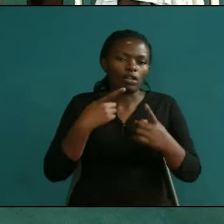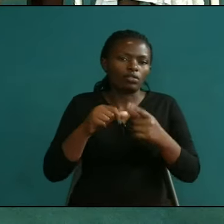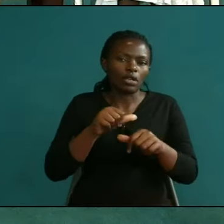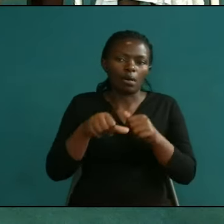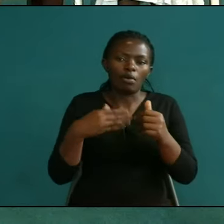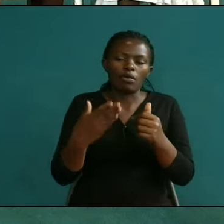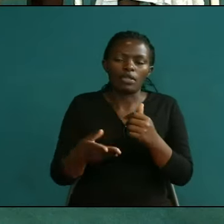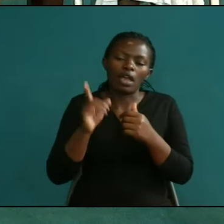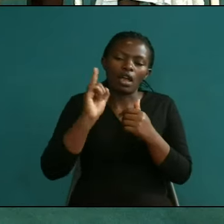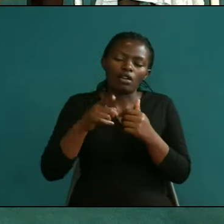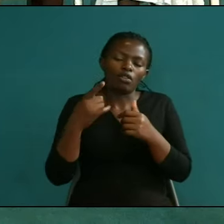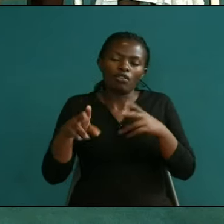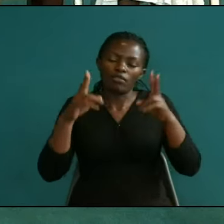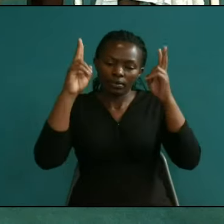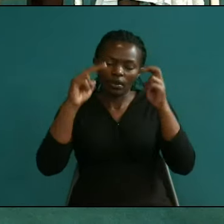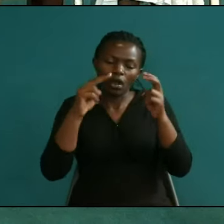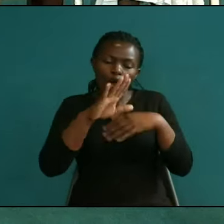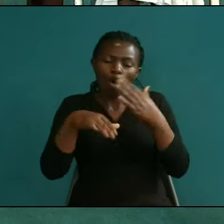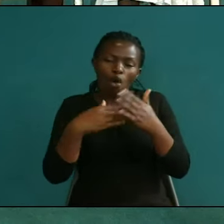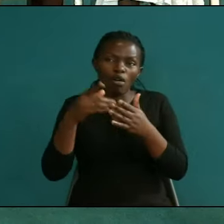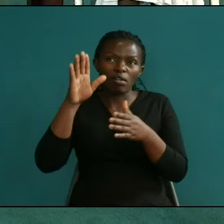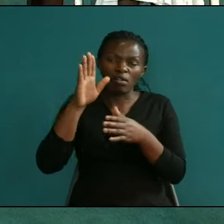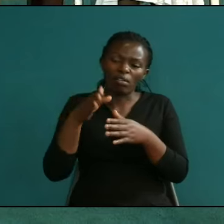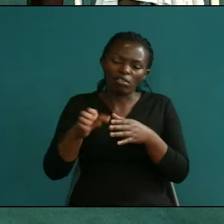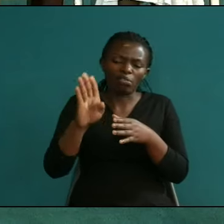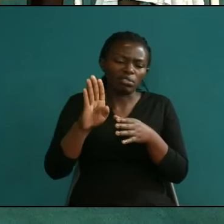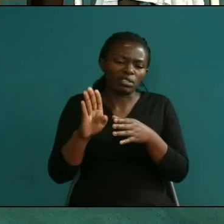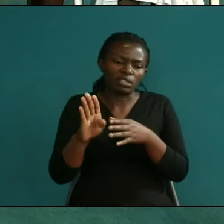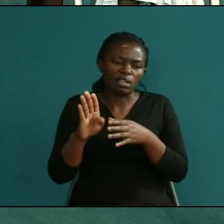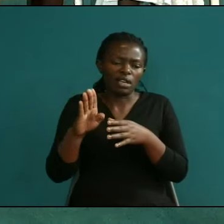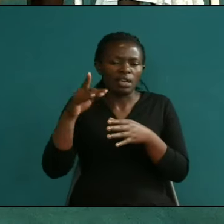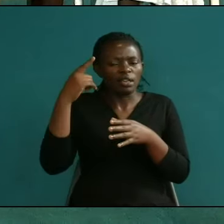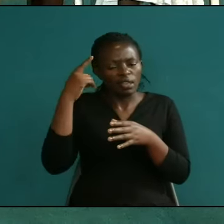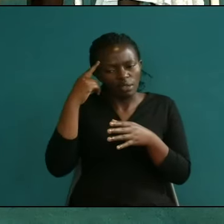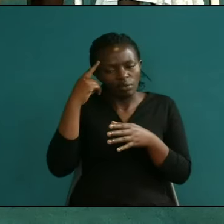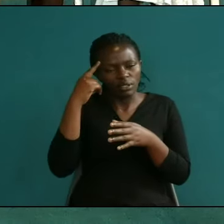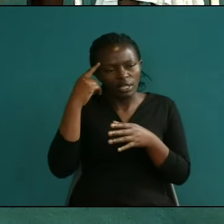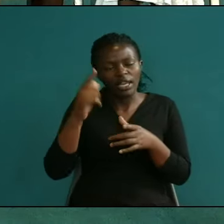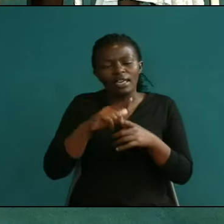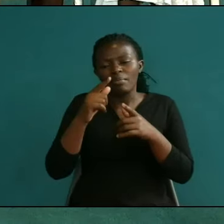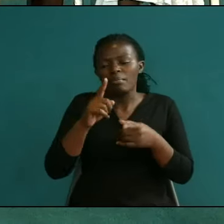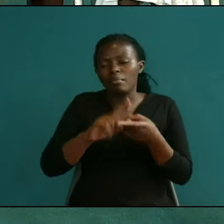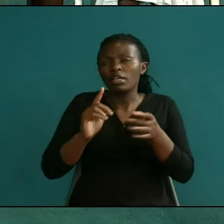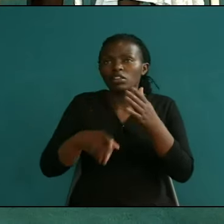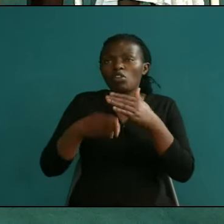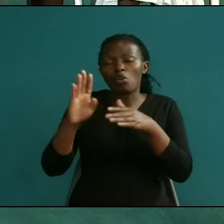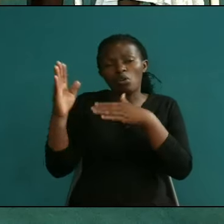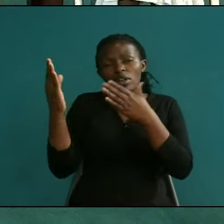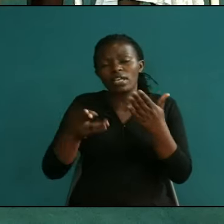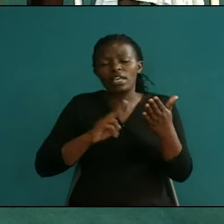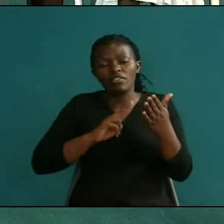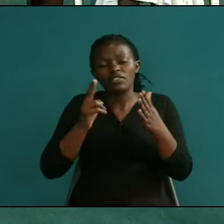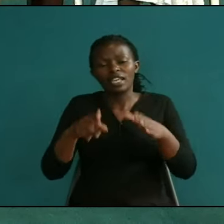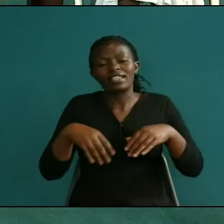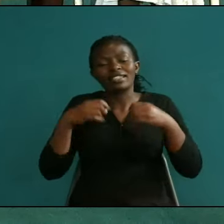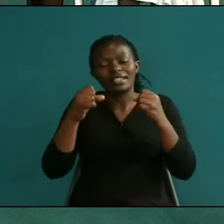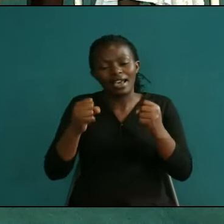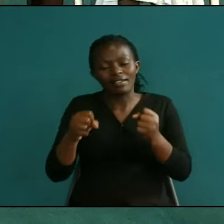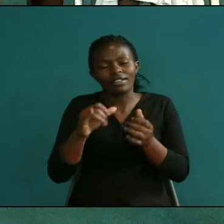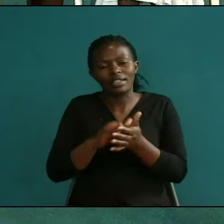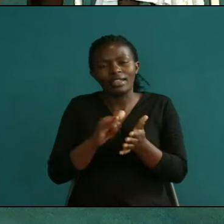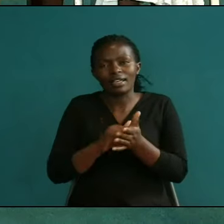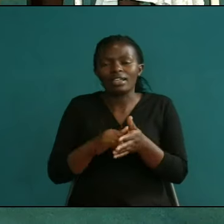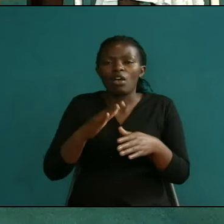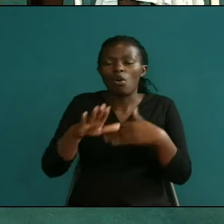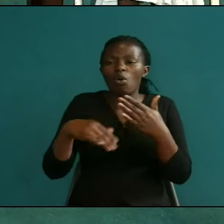strong, his delusions are subtle, but he gives us courage that his eye is upon his people. And we know that